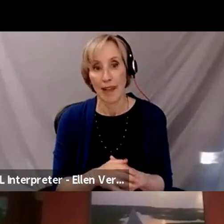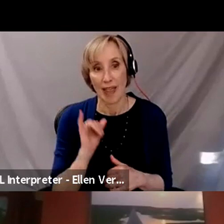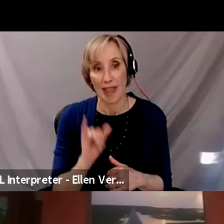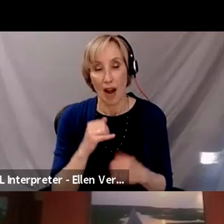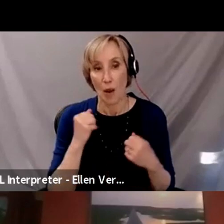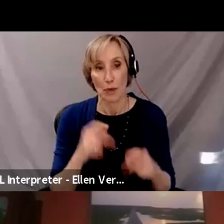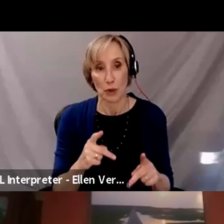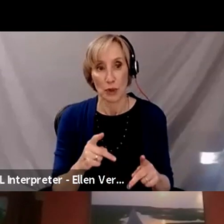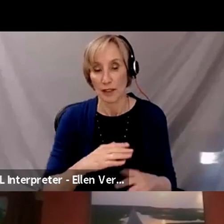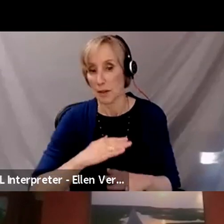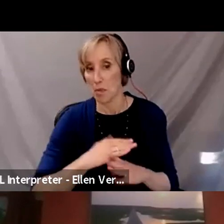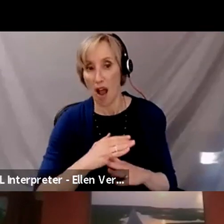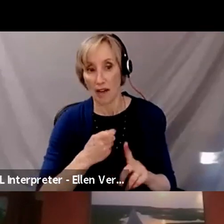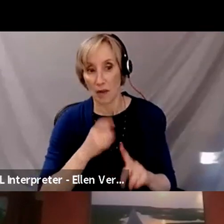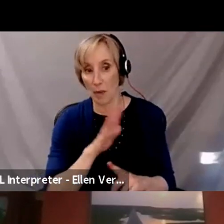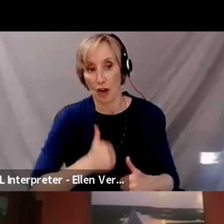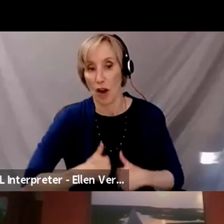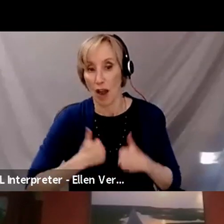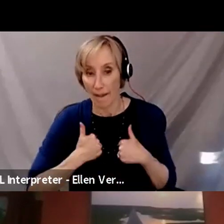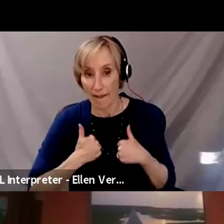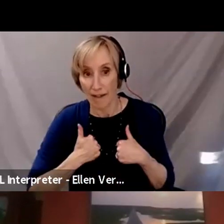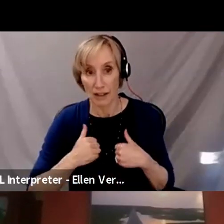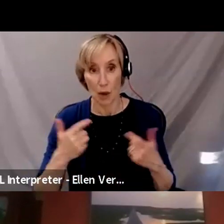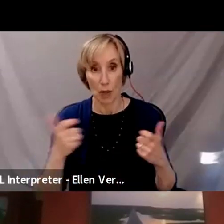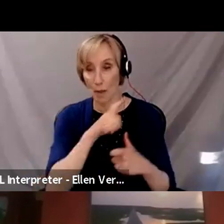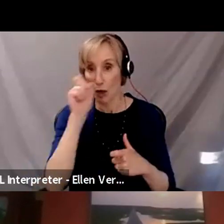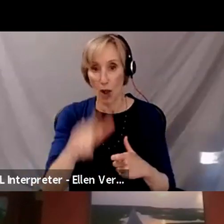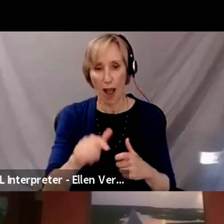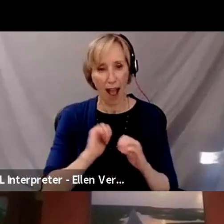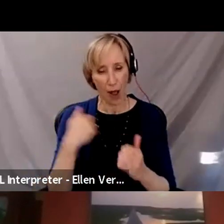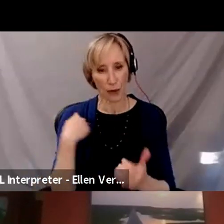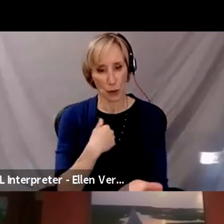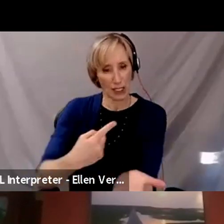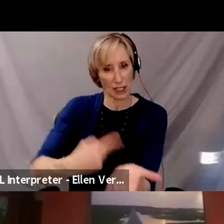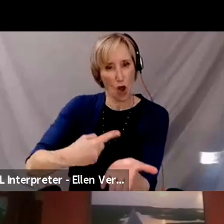This question, how do we address recovery within our